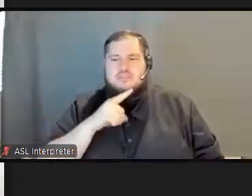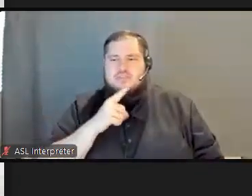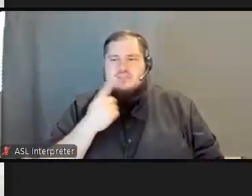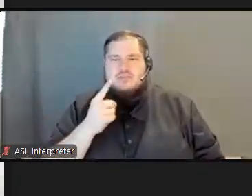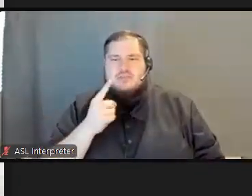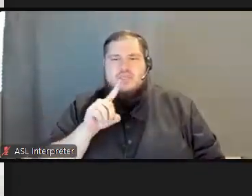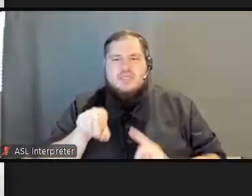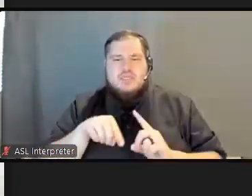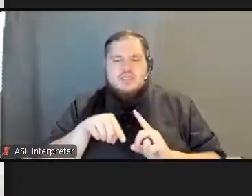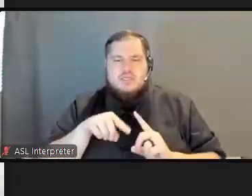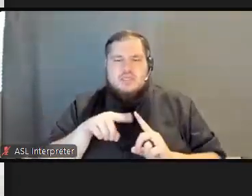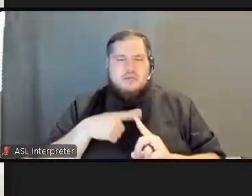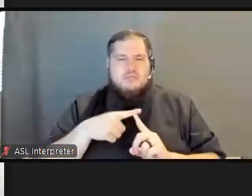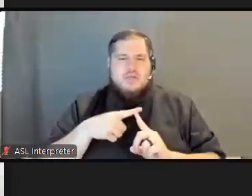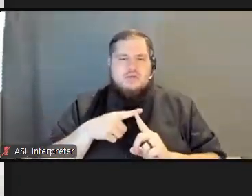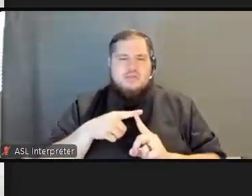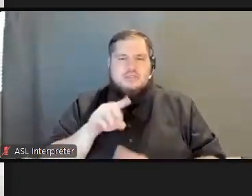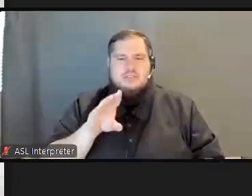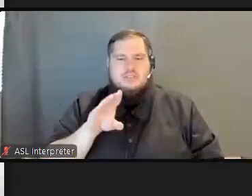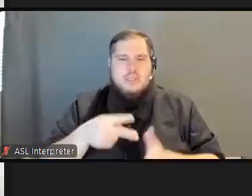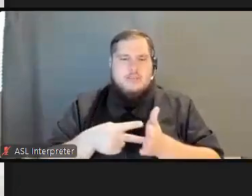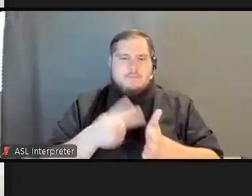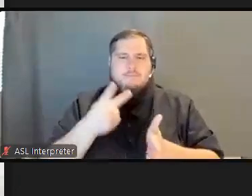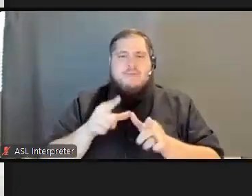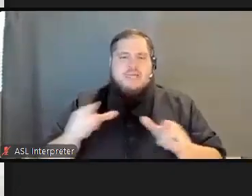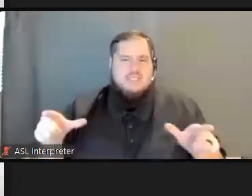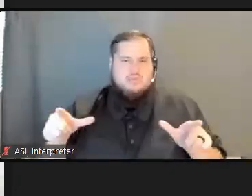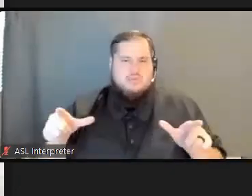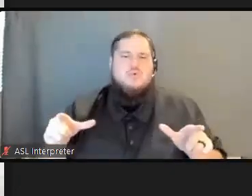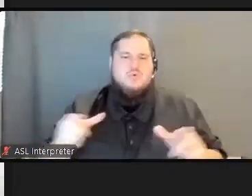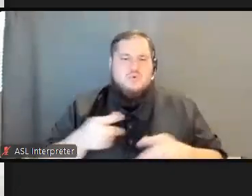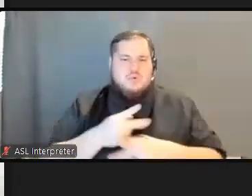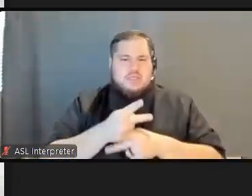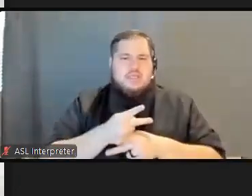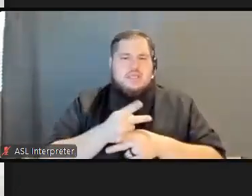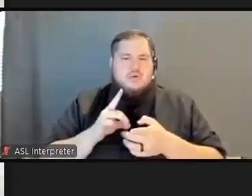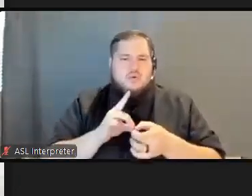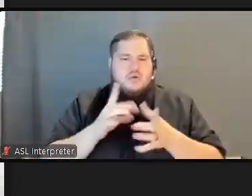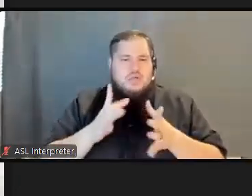care coordinators. If we could get an answer on that, that'd be amazing. Thank you.